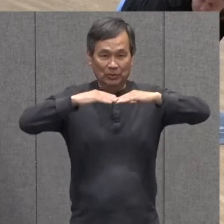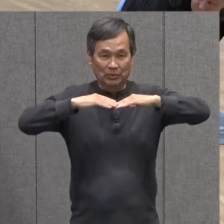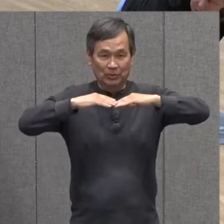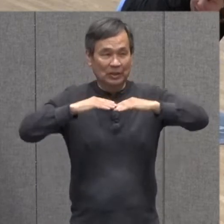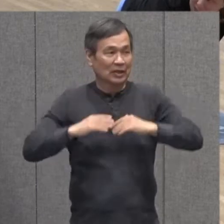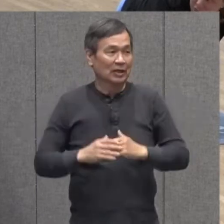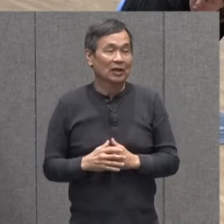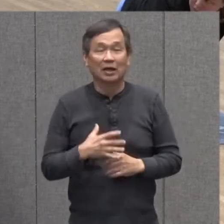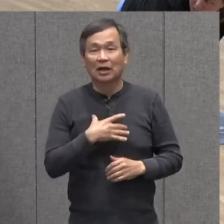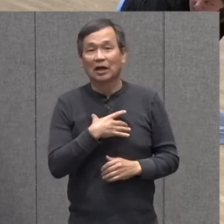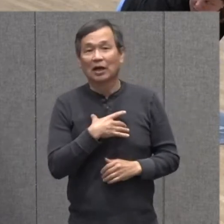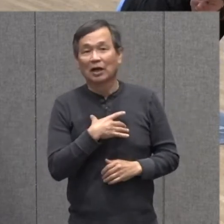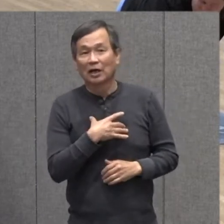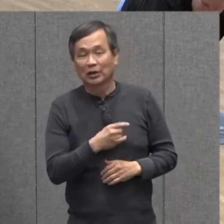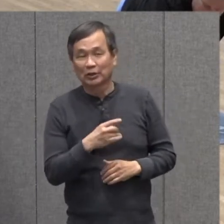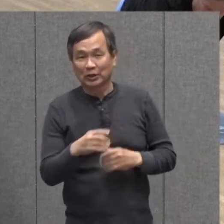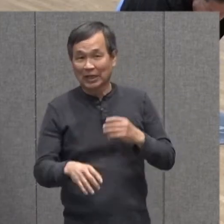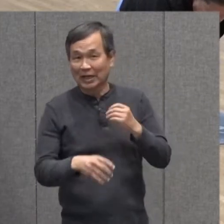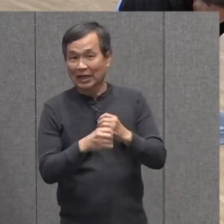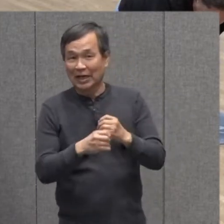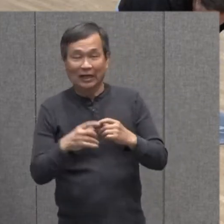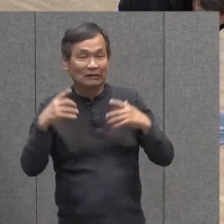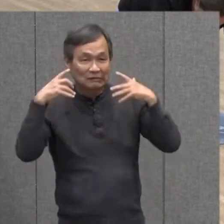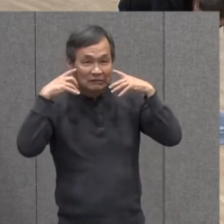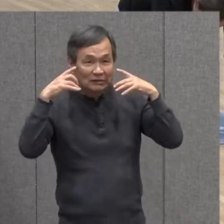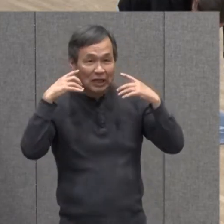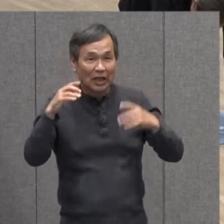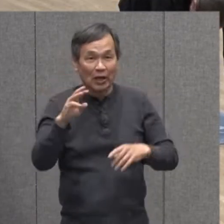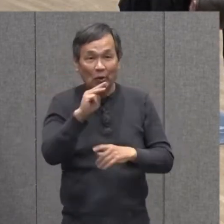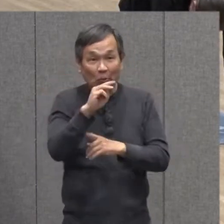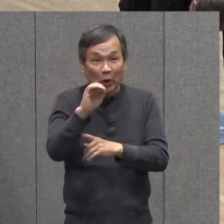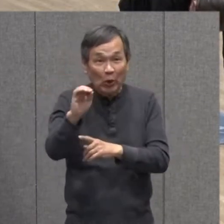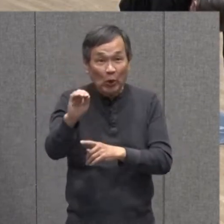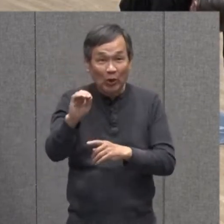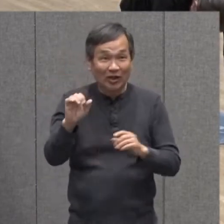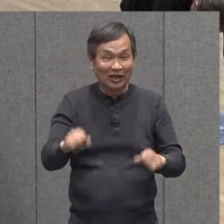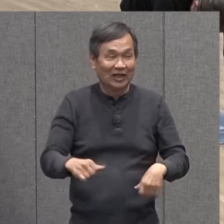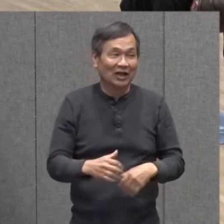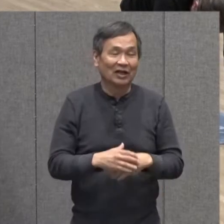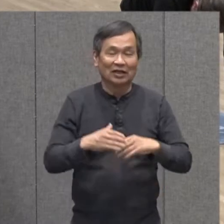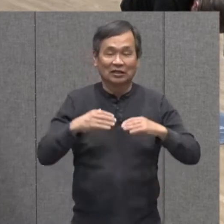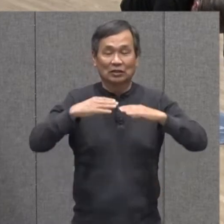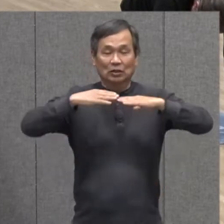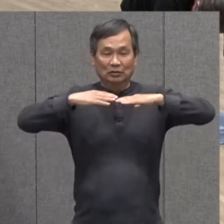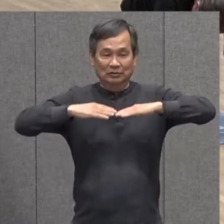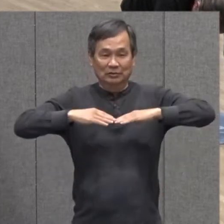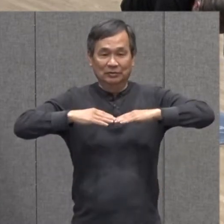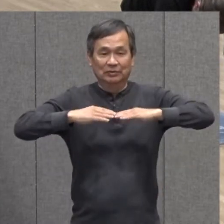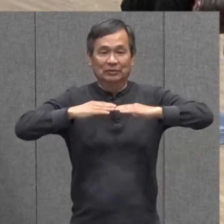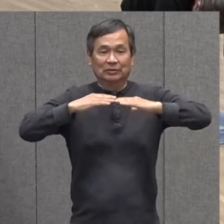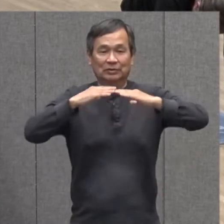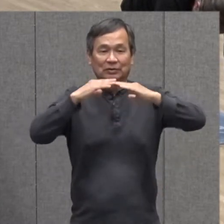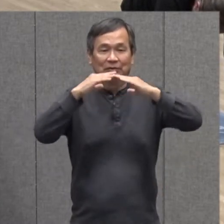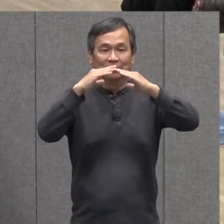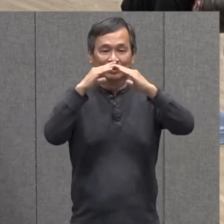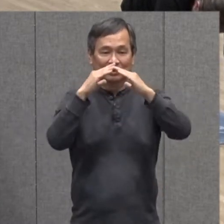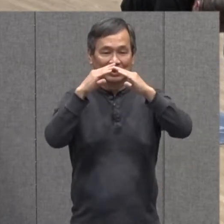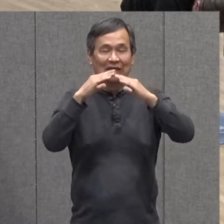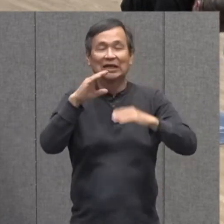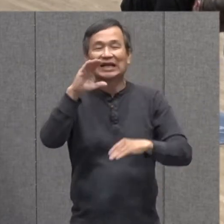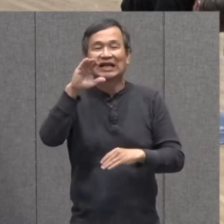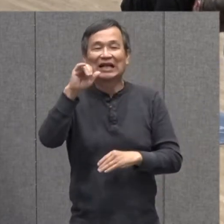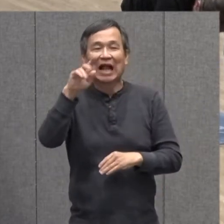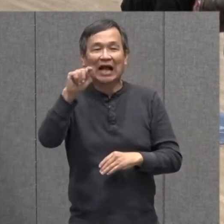And I really like how you can add the noise also. And we're gonna go back up to cat. Como el Take 2 gato, breaths. curviados